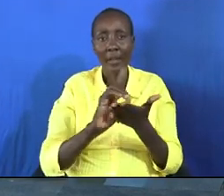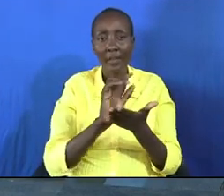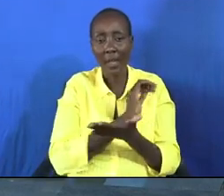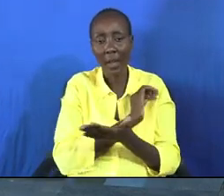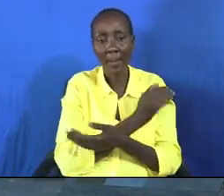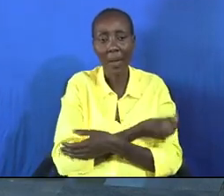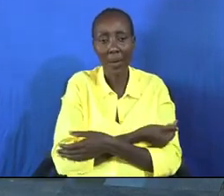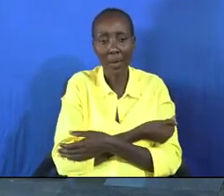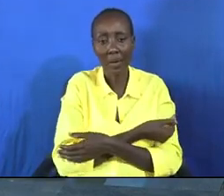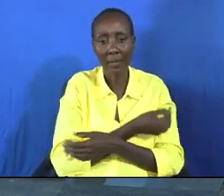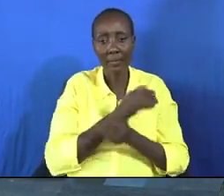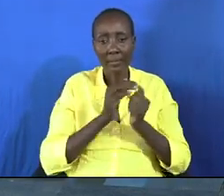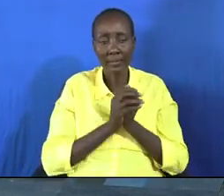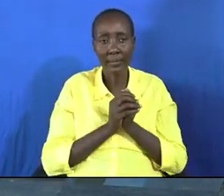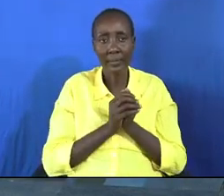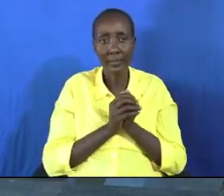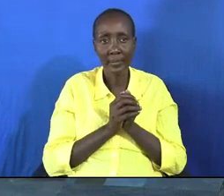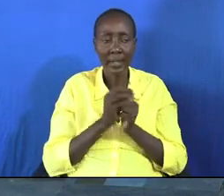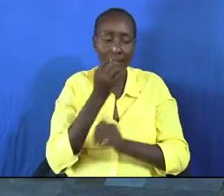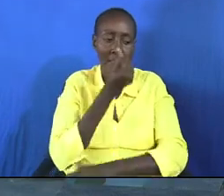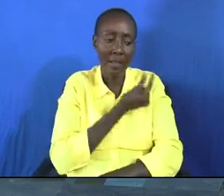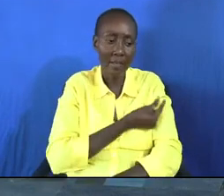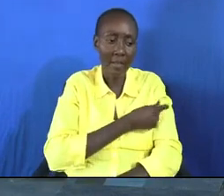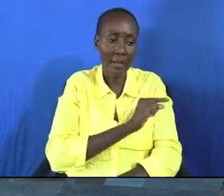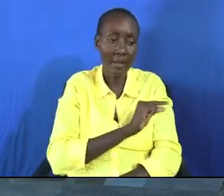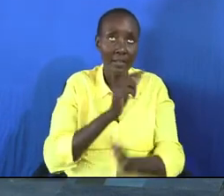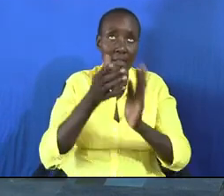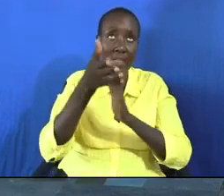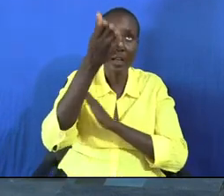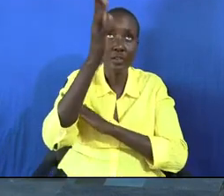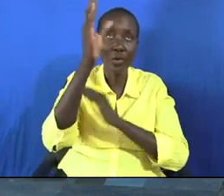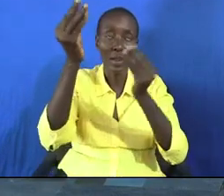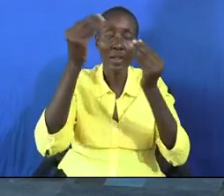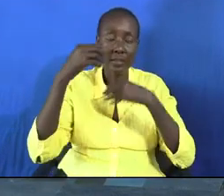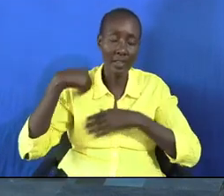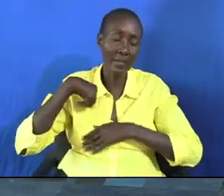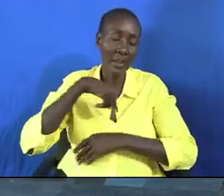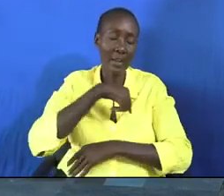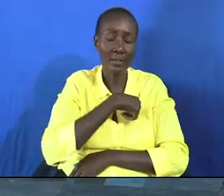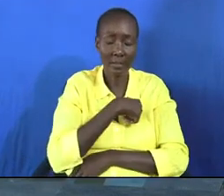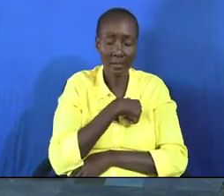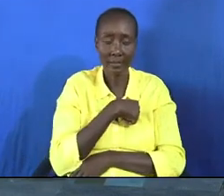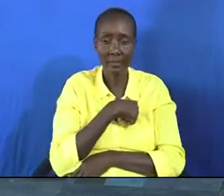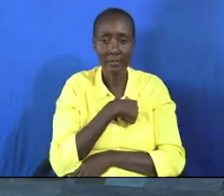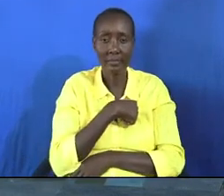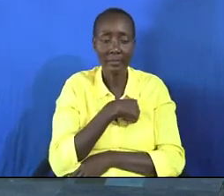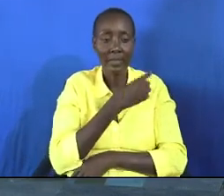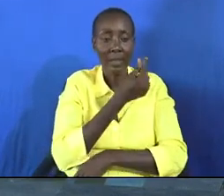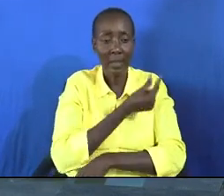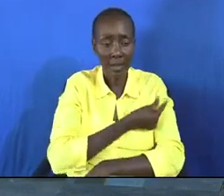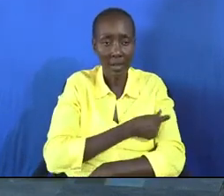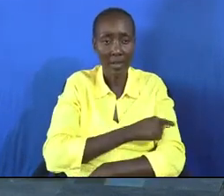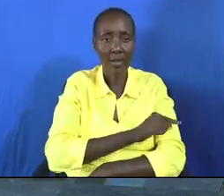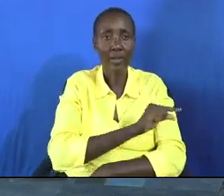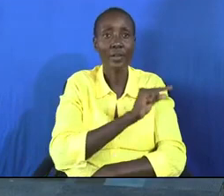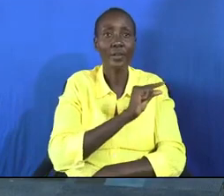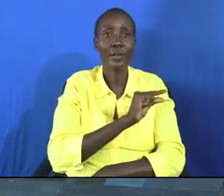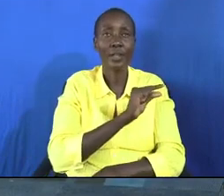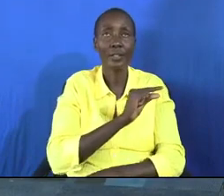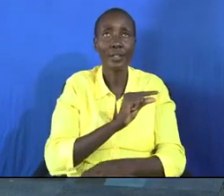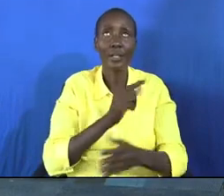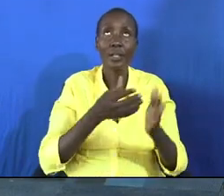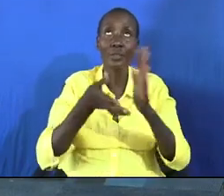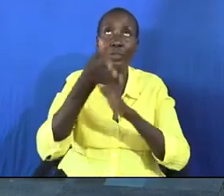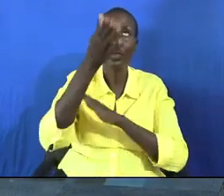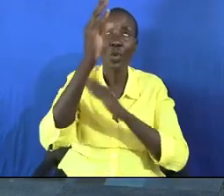Divine power is the grace that God has provided for us. Grace is what